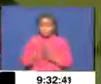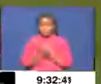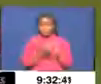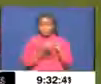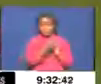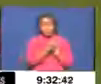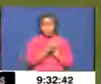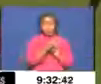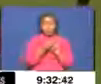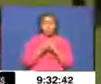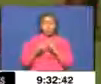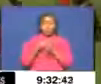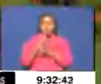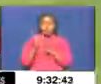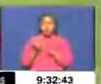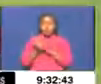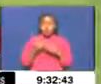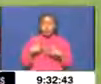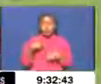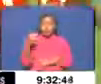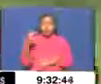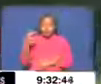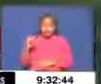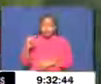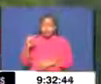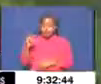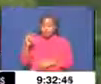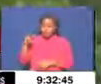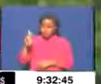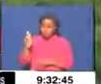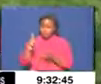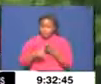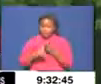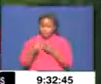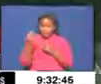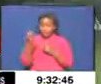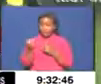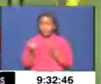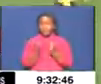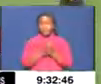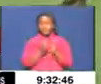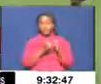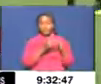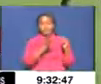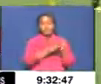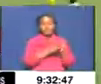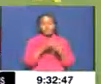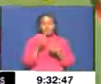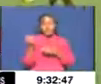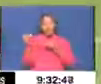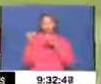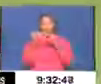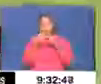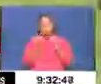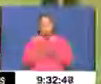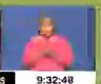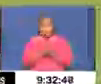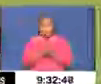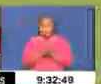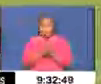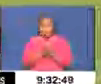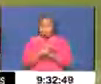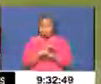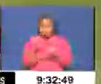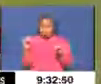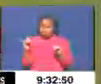thrashed MMUST 30-19, while Top Fry drew with Black Blood. The match